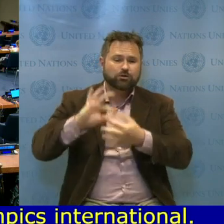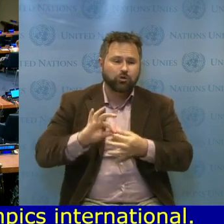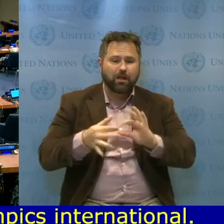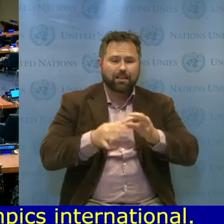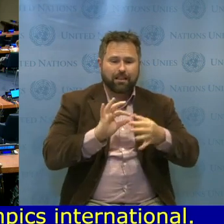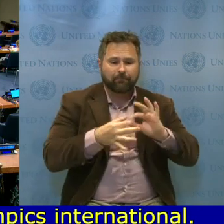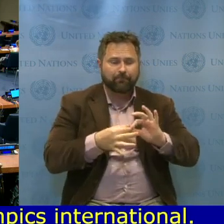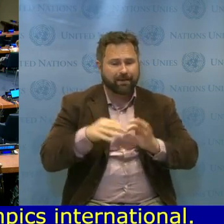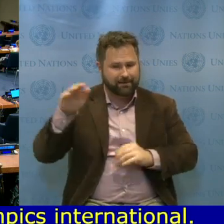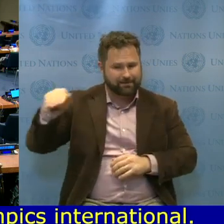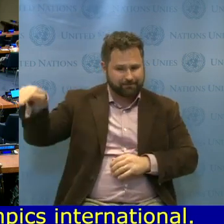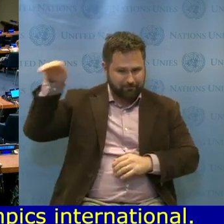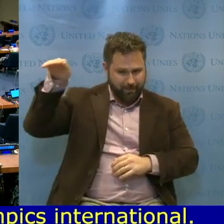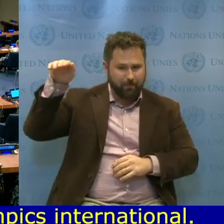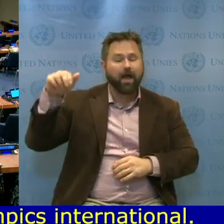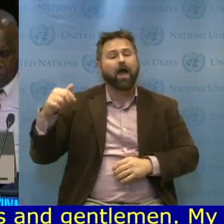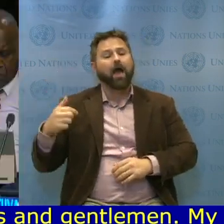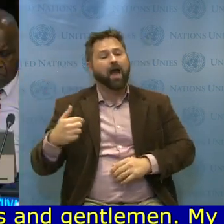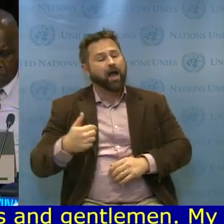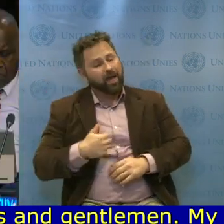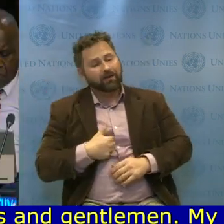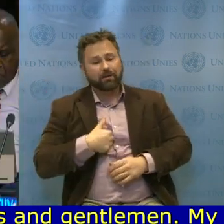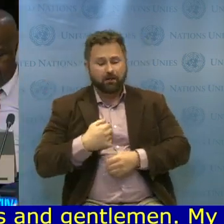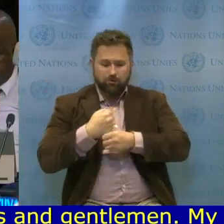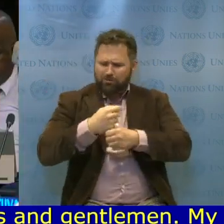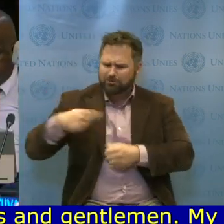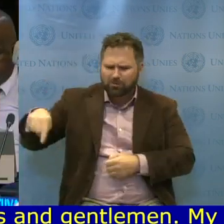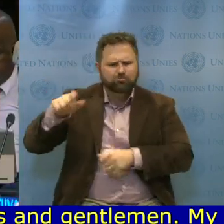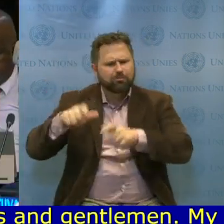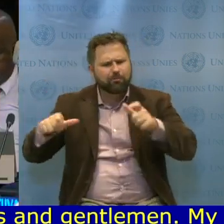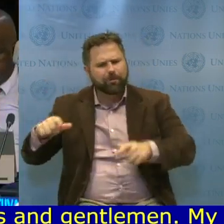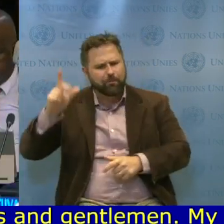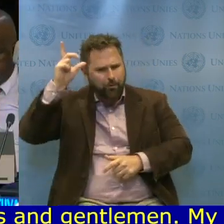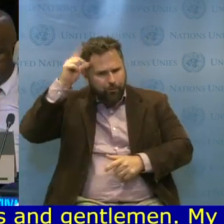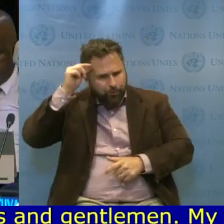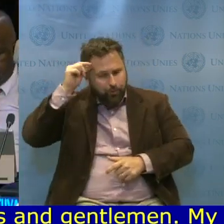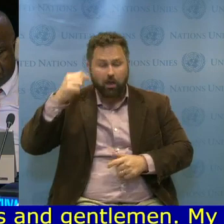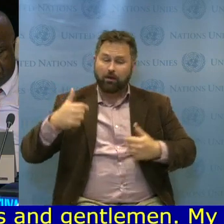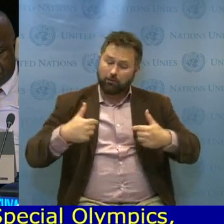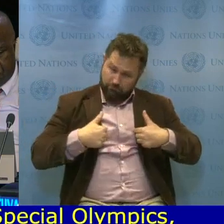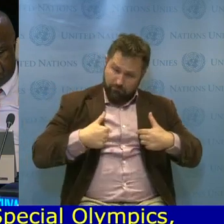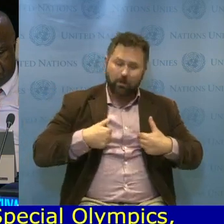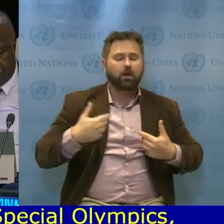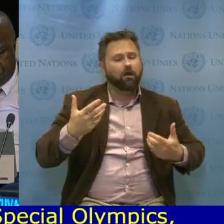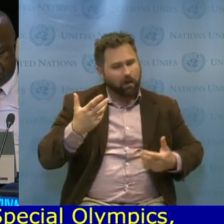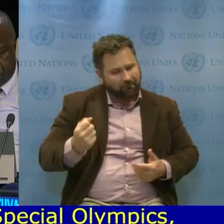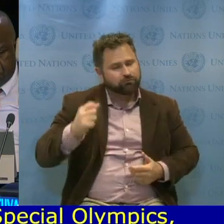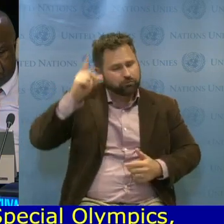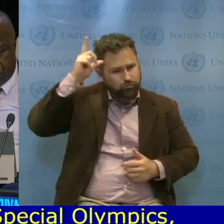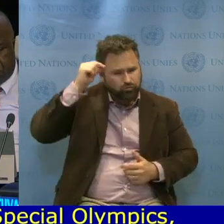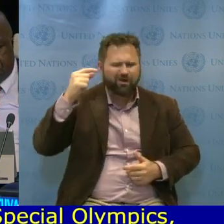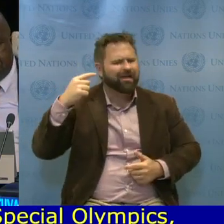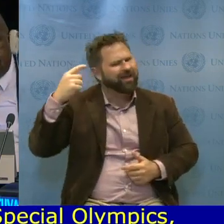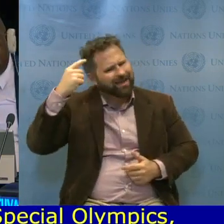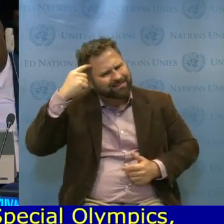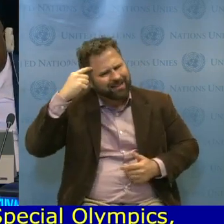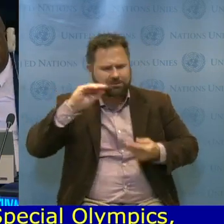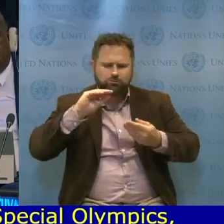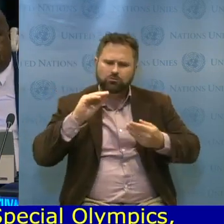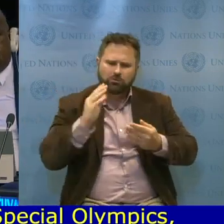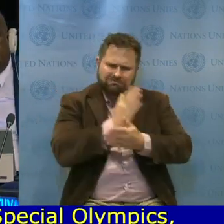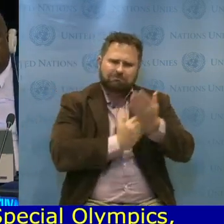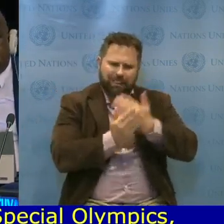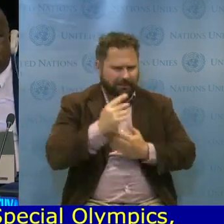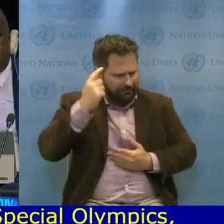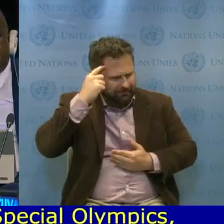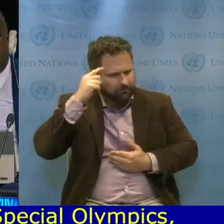all over the world, persons with intellectual disability, as I also happen to have intellectual disability. I would like to thank you